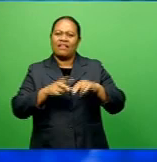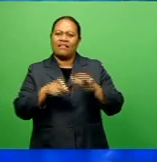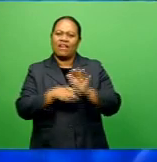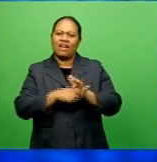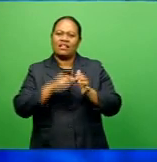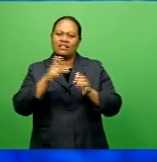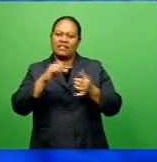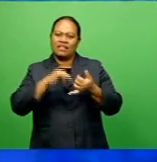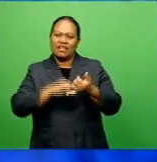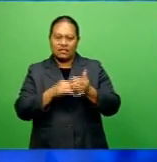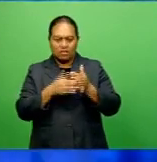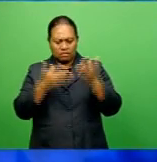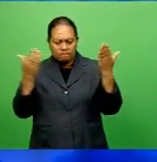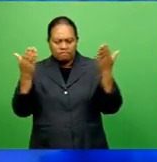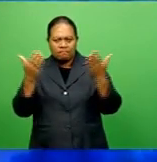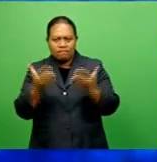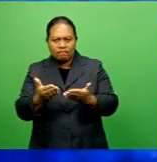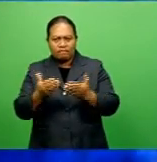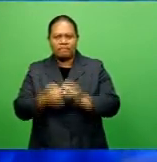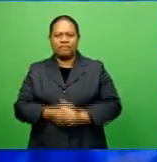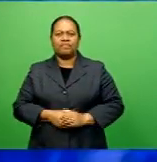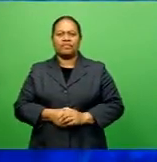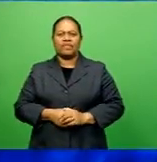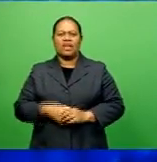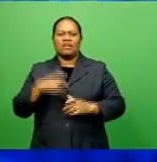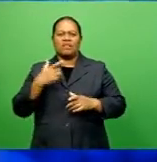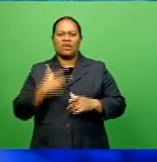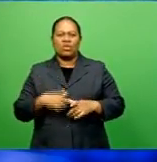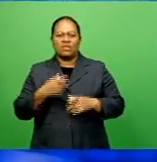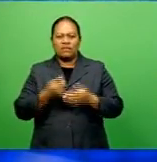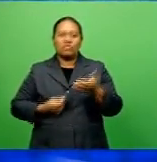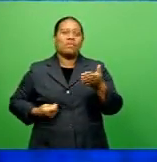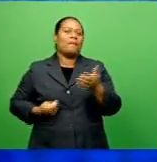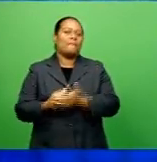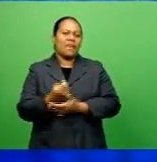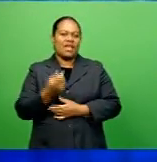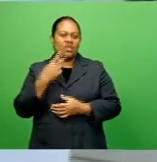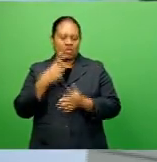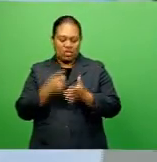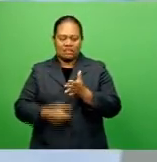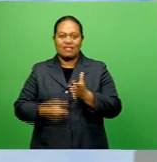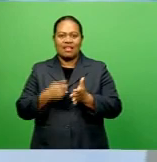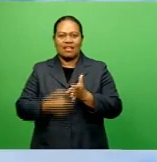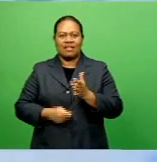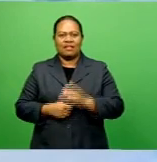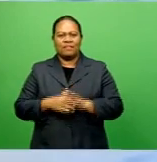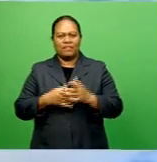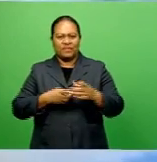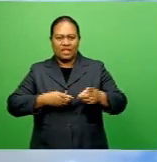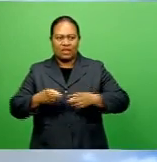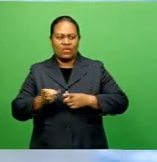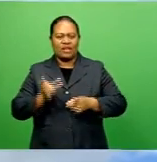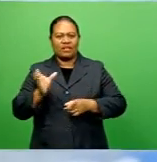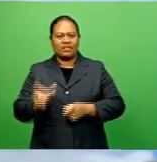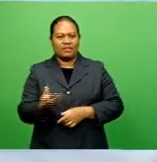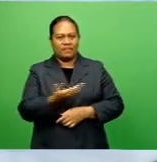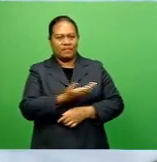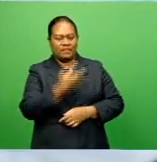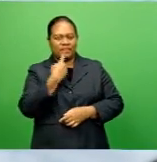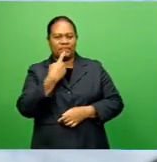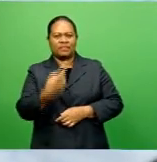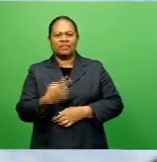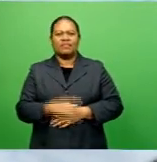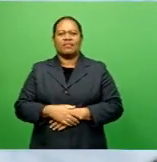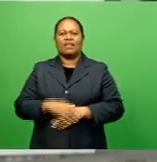will be focusing on its platform that deals with pay-as-you-earn tax. Director Revenue Management Fazul